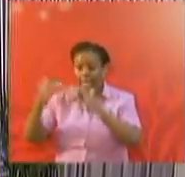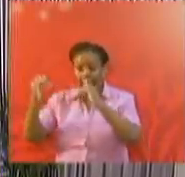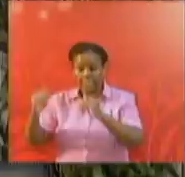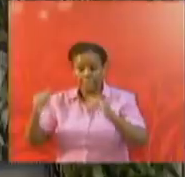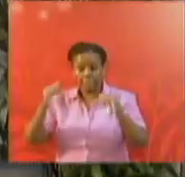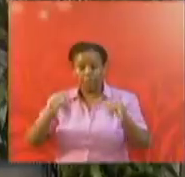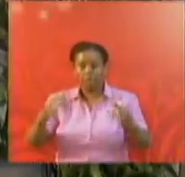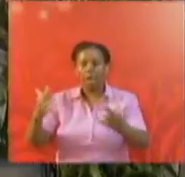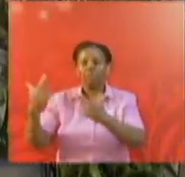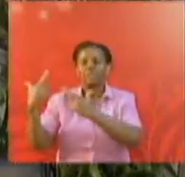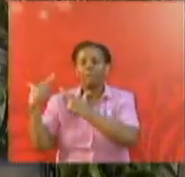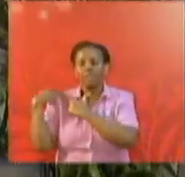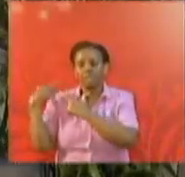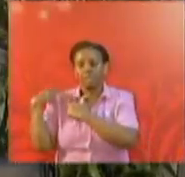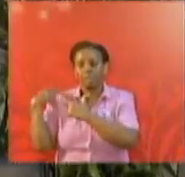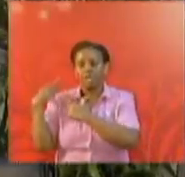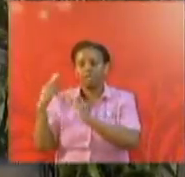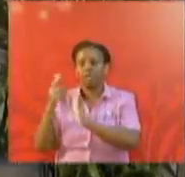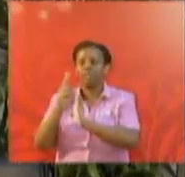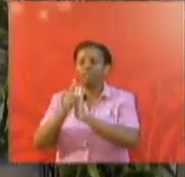go to the video one more time.